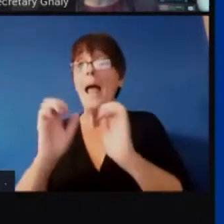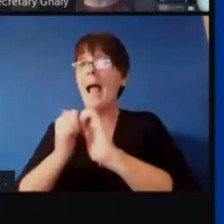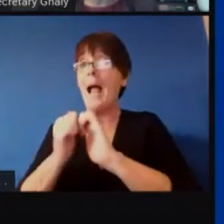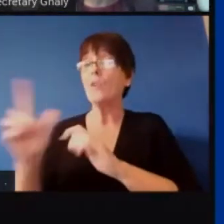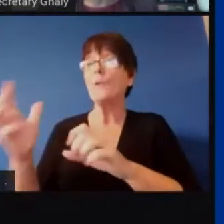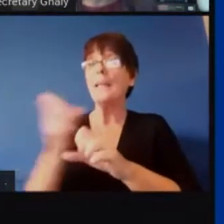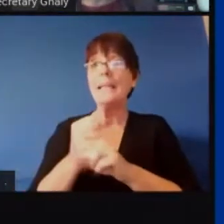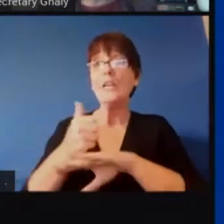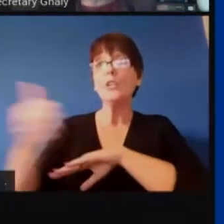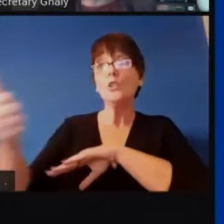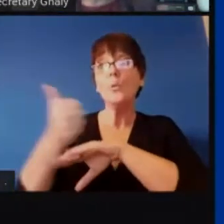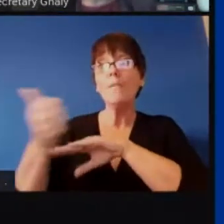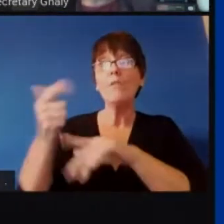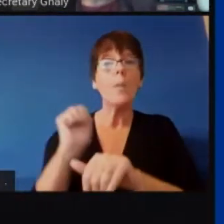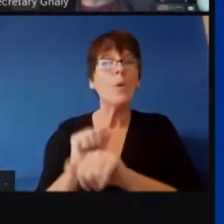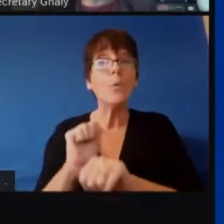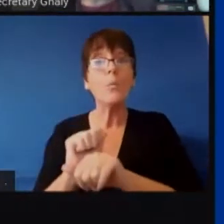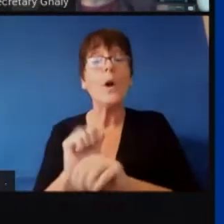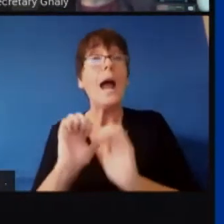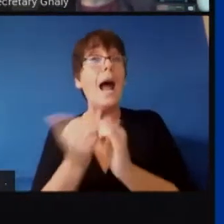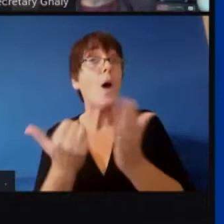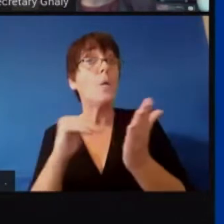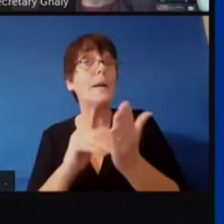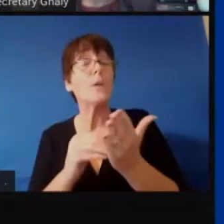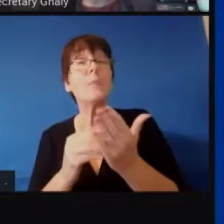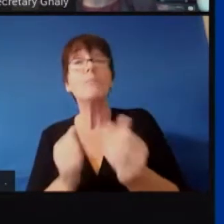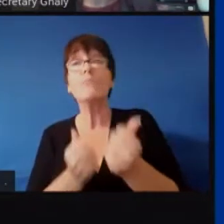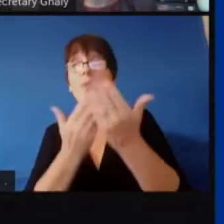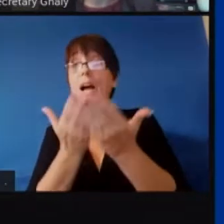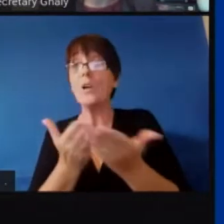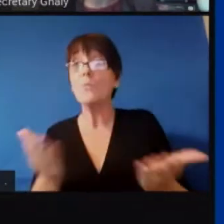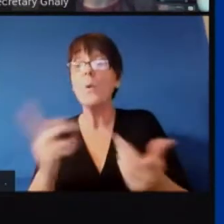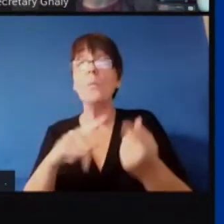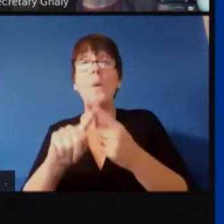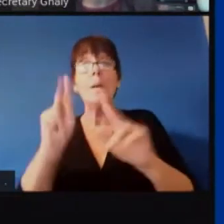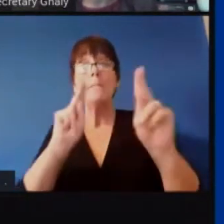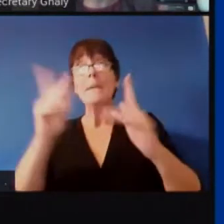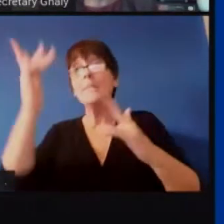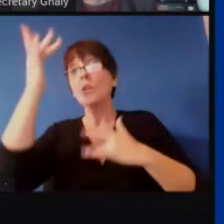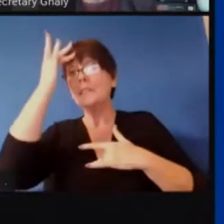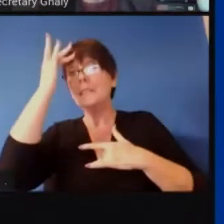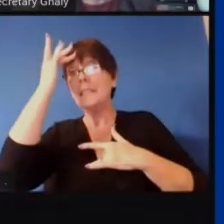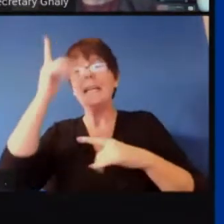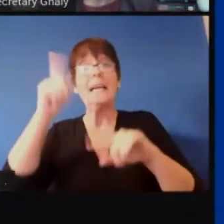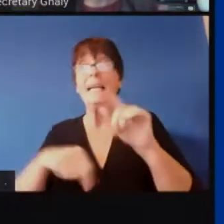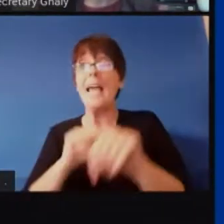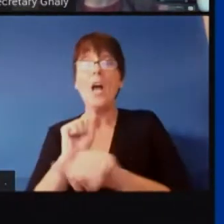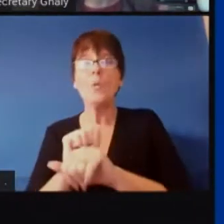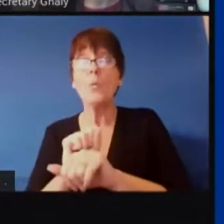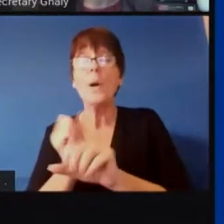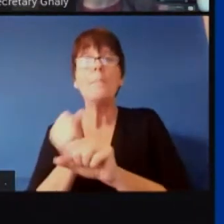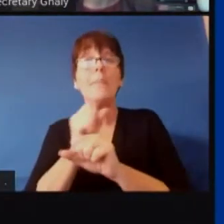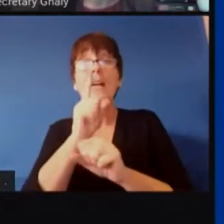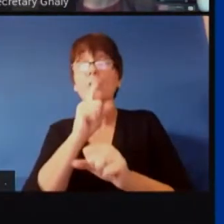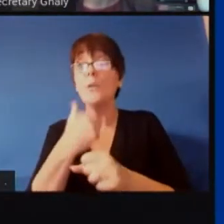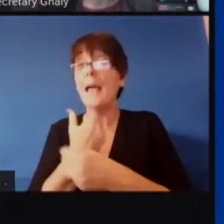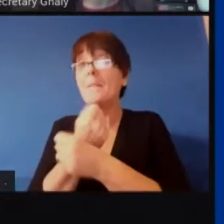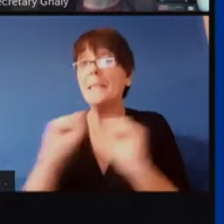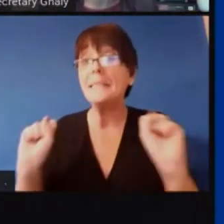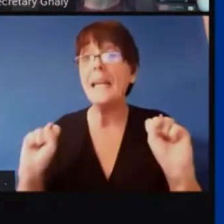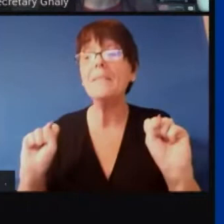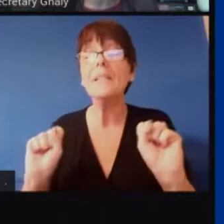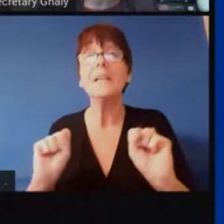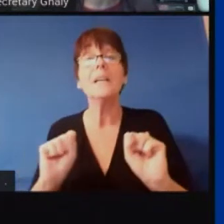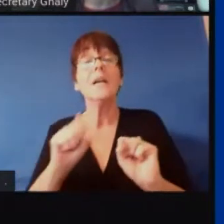to and from work? How, again, are we providing resources when people are ill and out from work? How are we making sure they have all the safety and